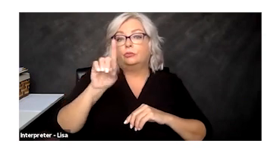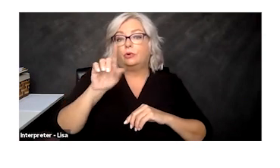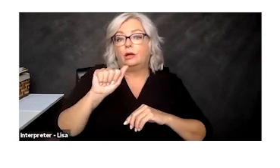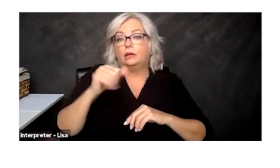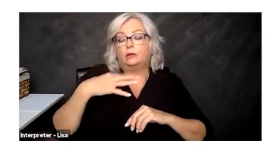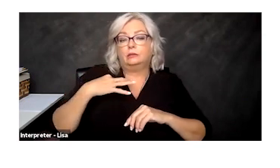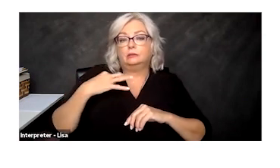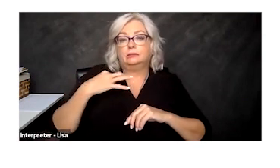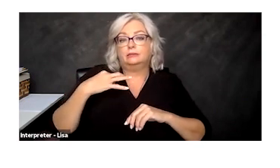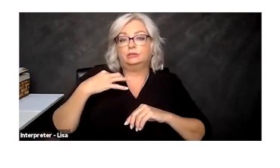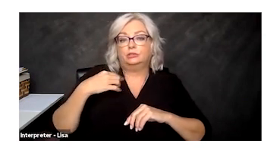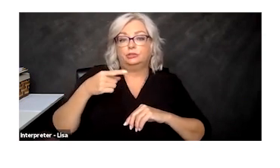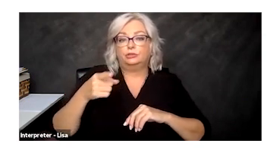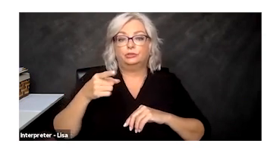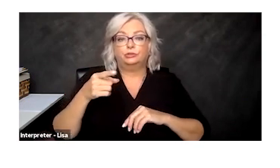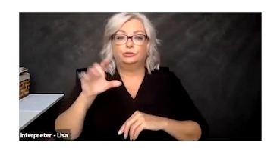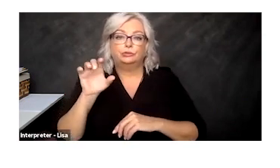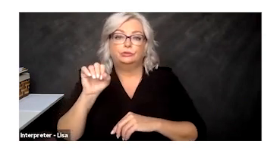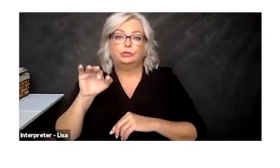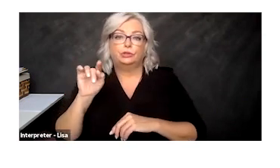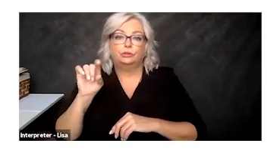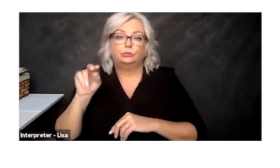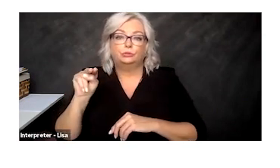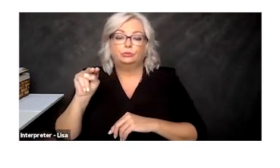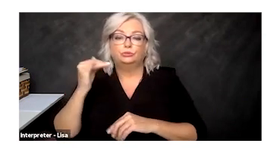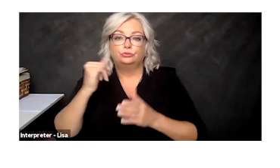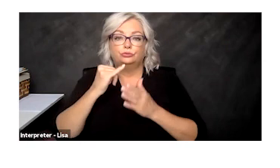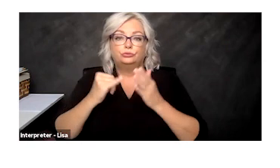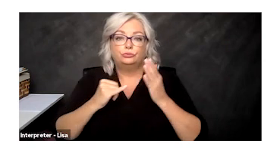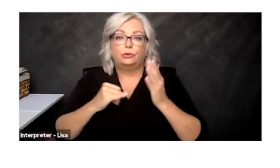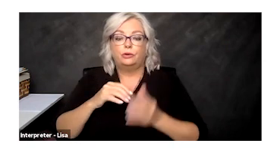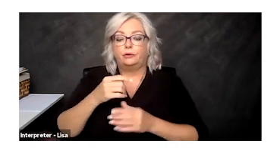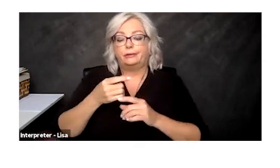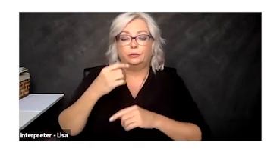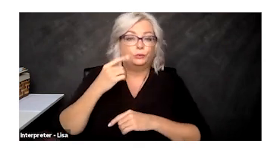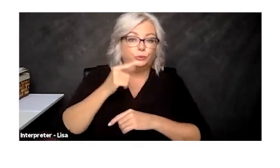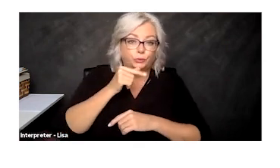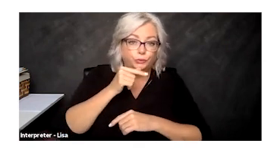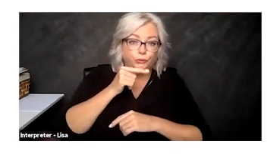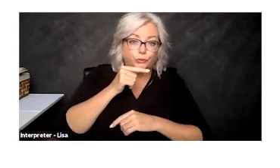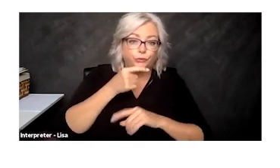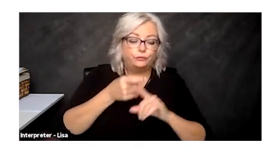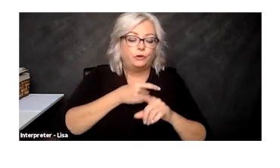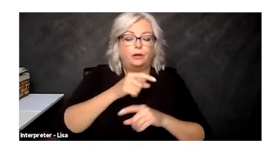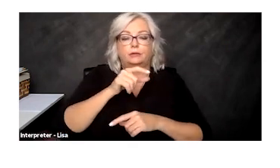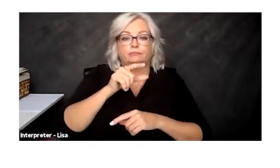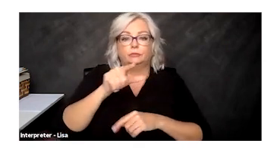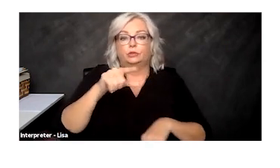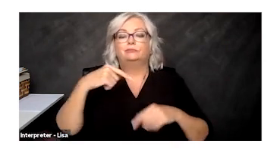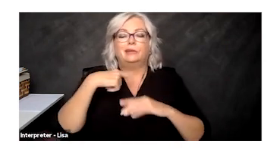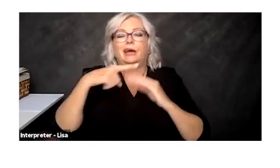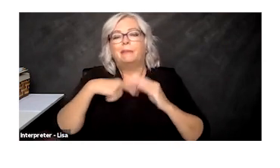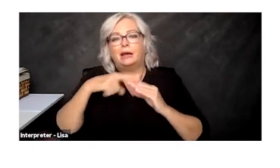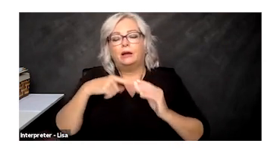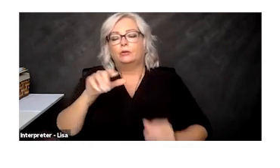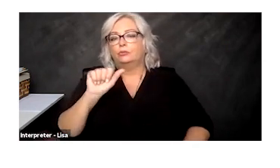which you see there's a cartoon drawing of Angela Davis, an important Black revolutionary. And you can't really see it on the slide, but